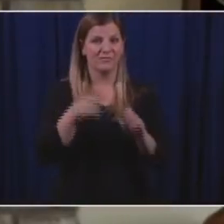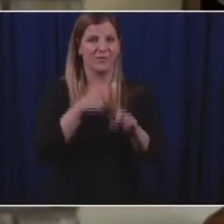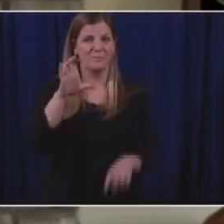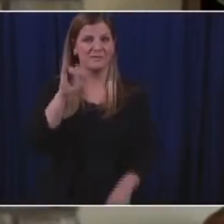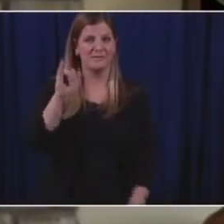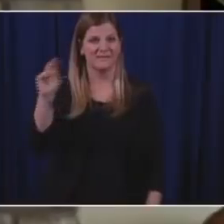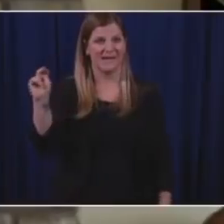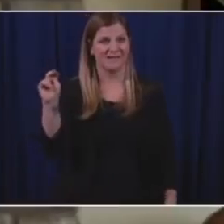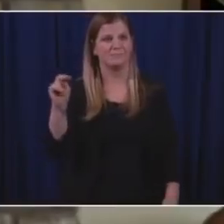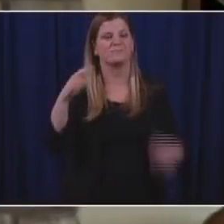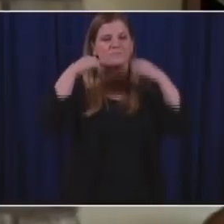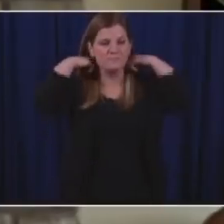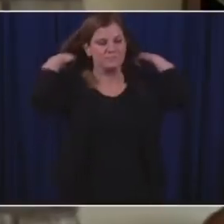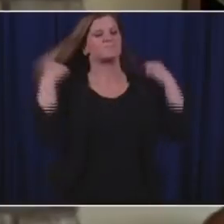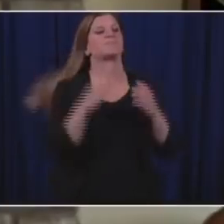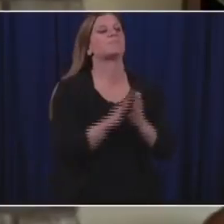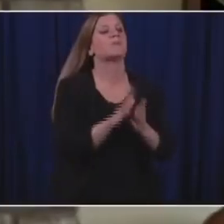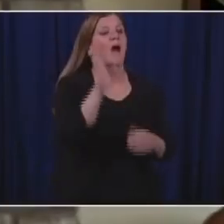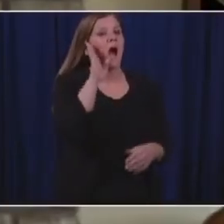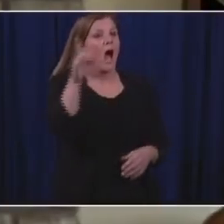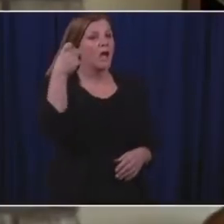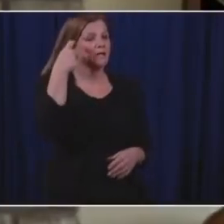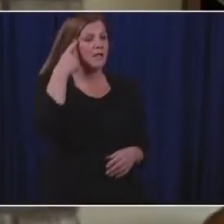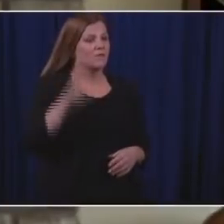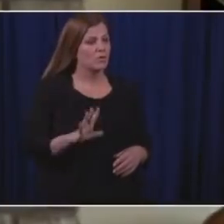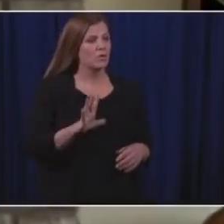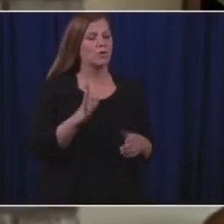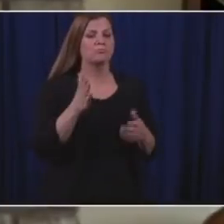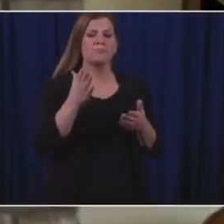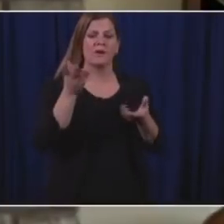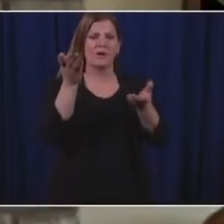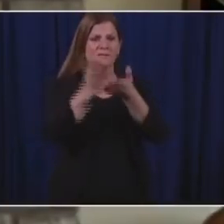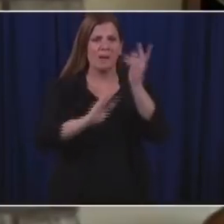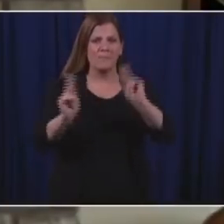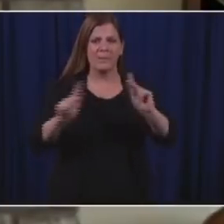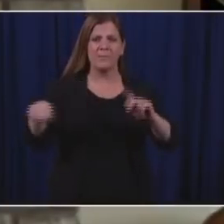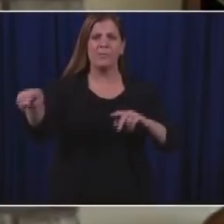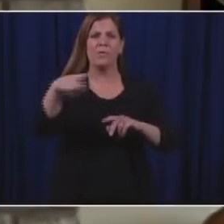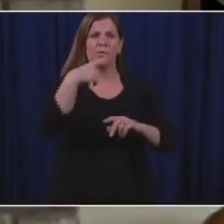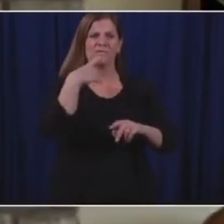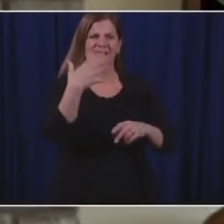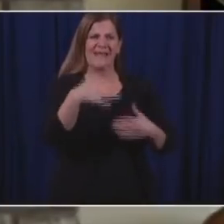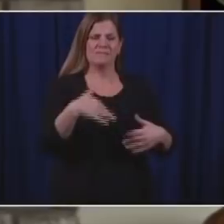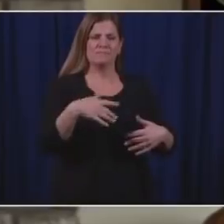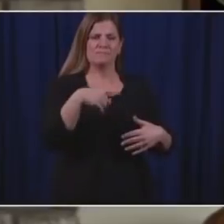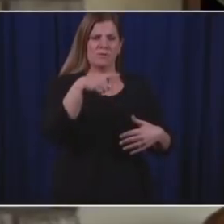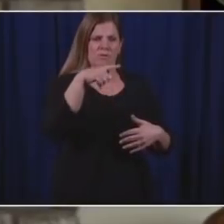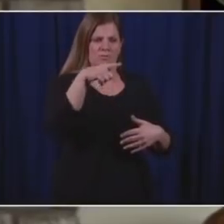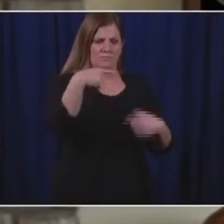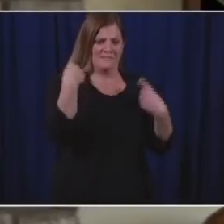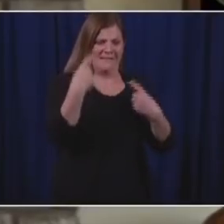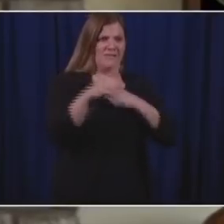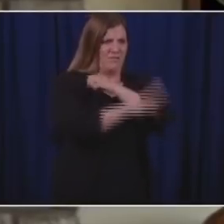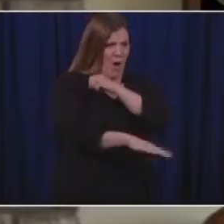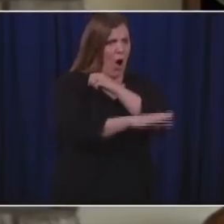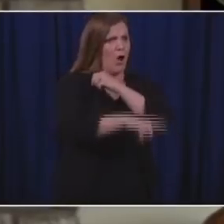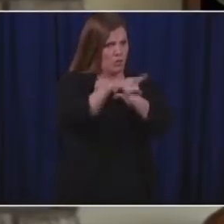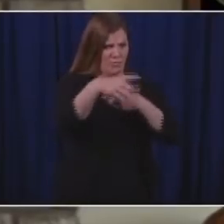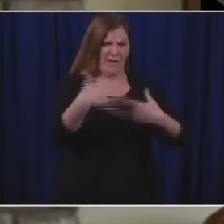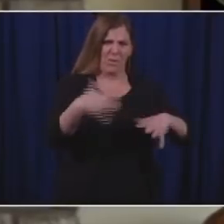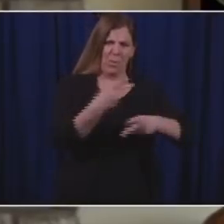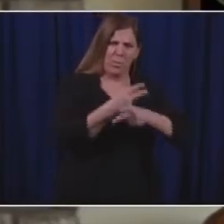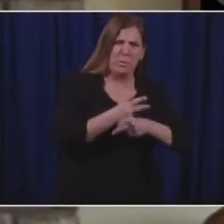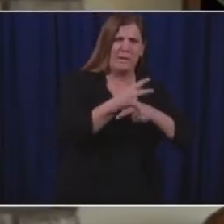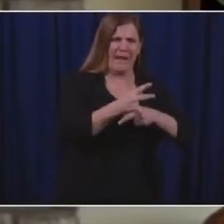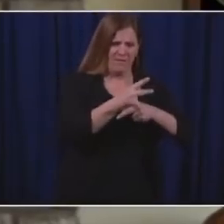John. Governor, there are those who say you've shown remarkable restraint this fall, and there are others who believe you've not